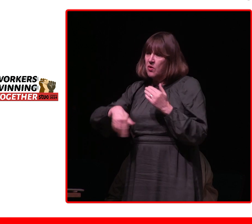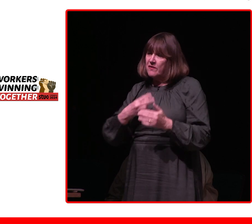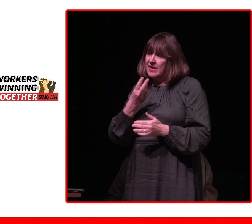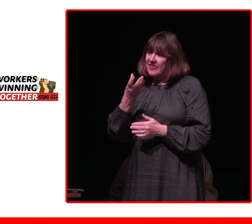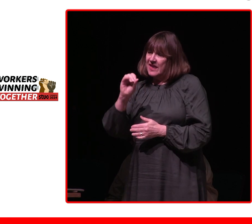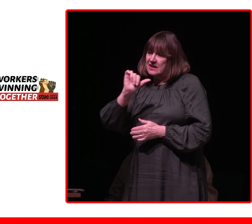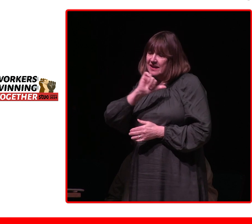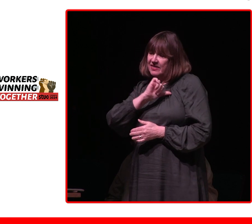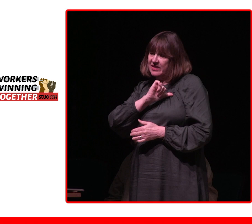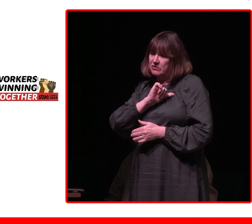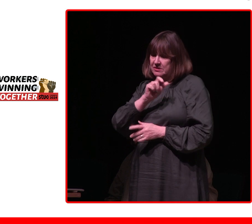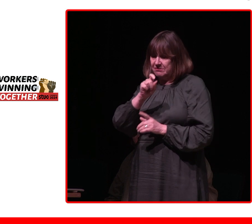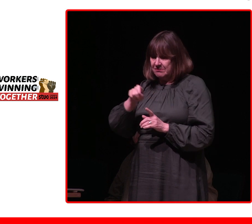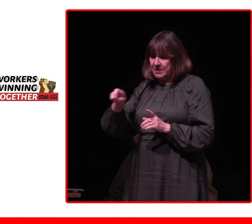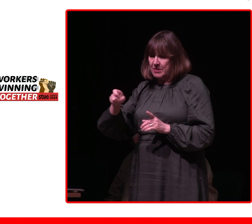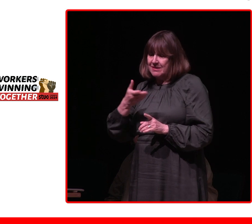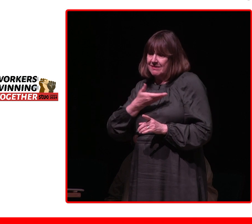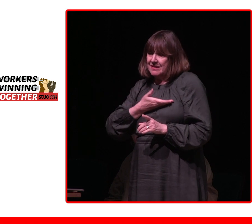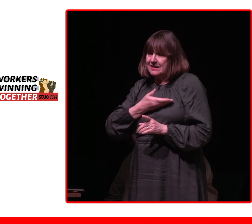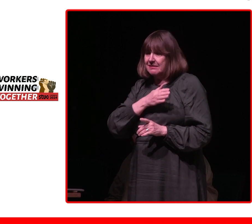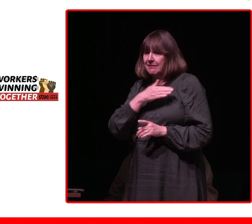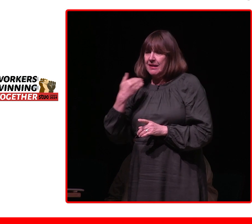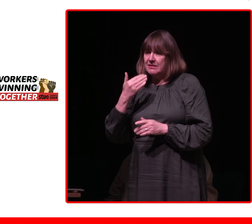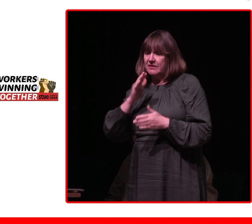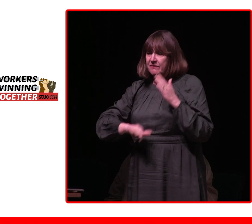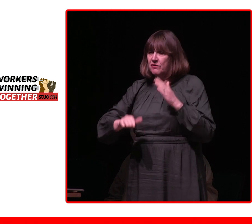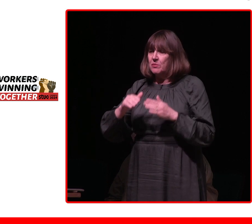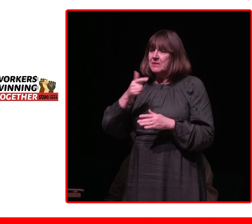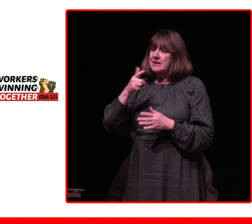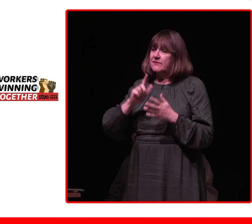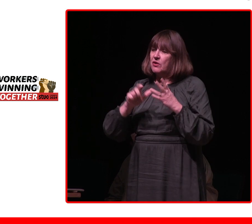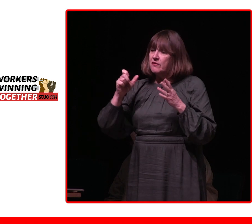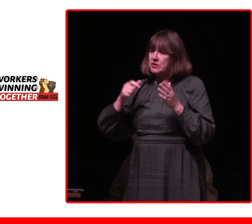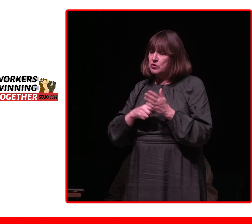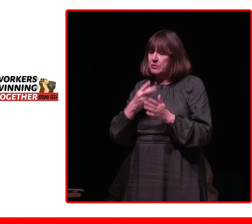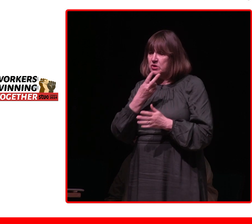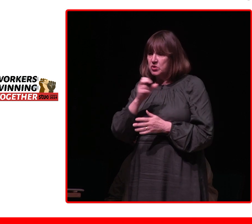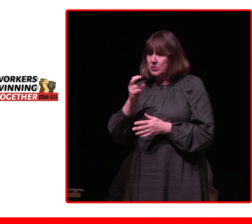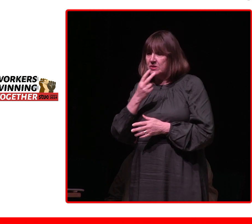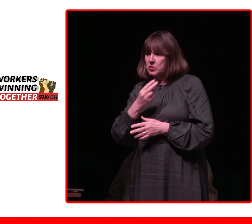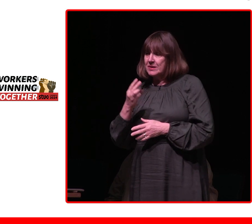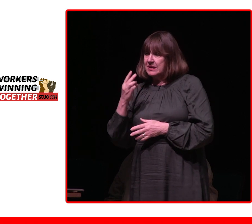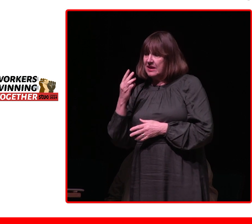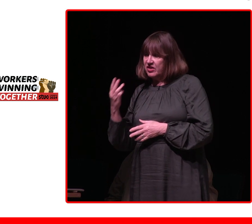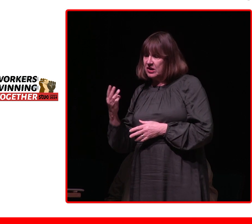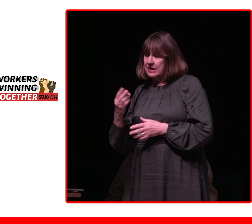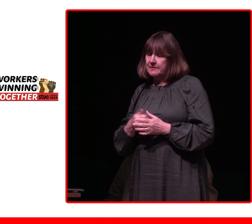in Gaza since the 7th of October 2023, according to the Gaza Health Ministry.